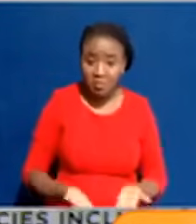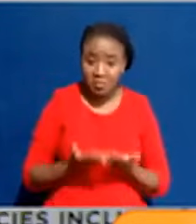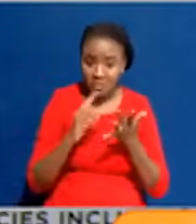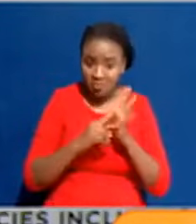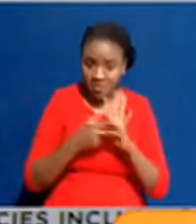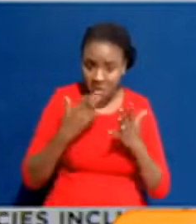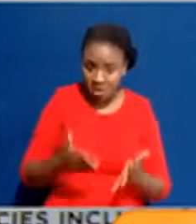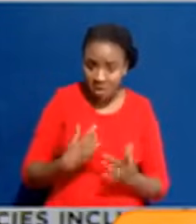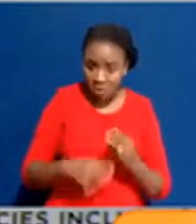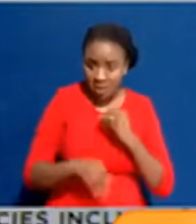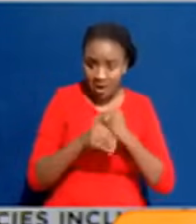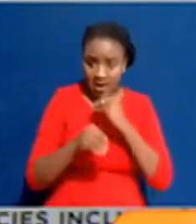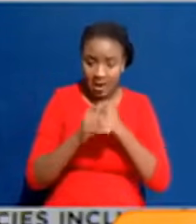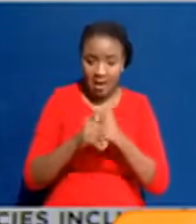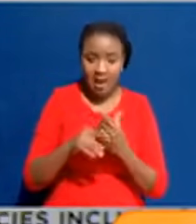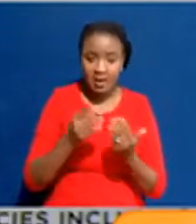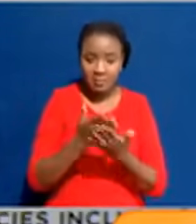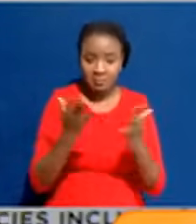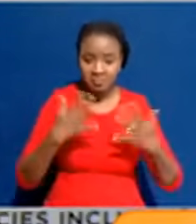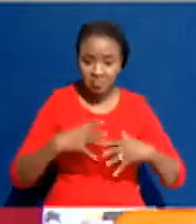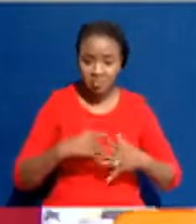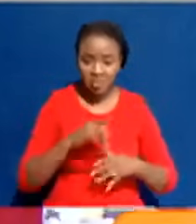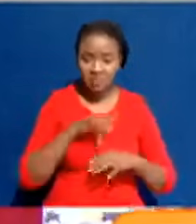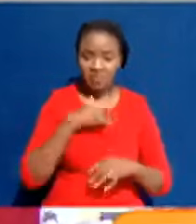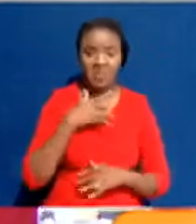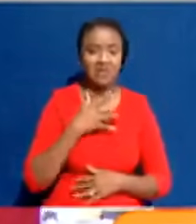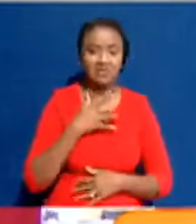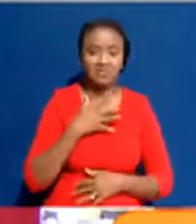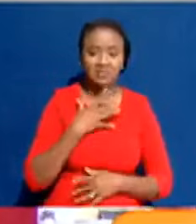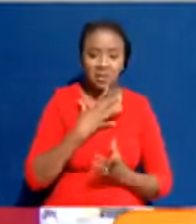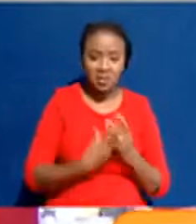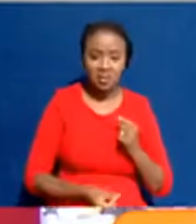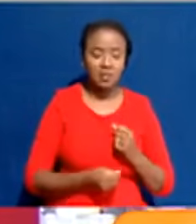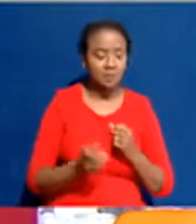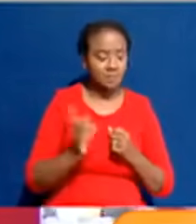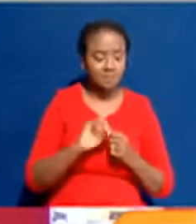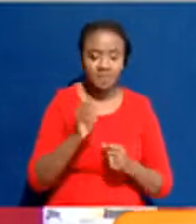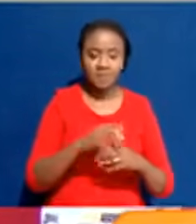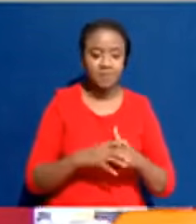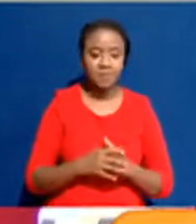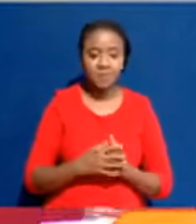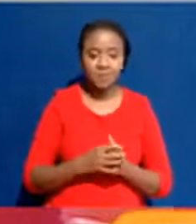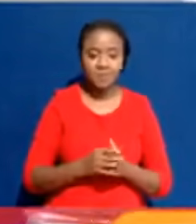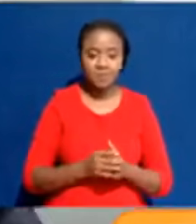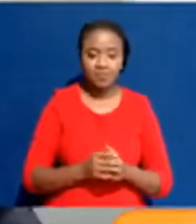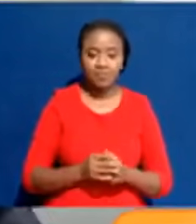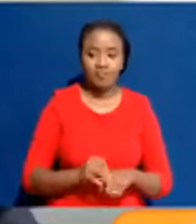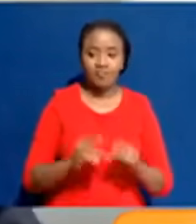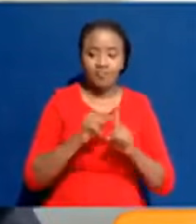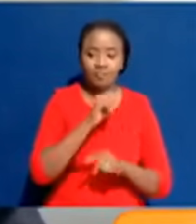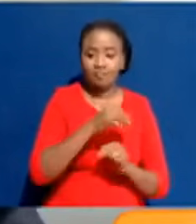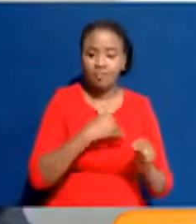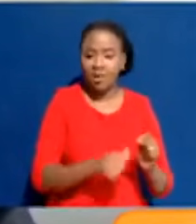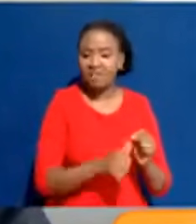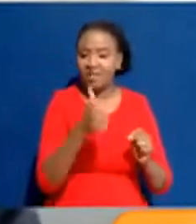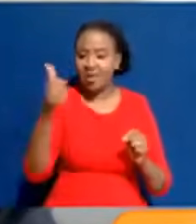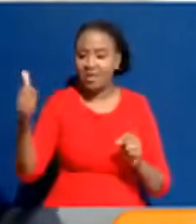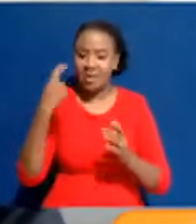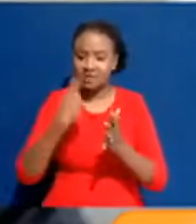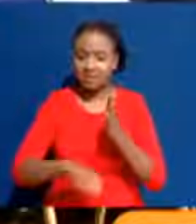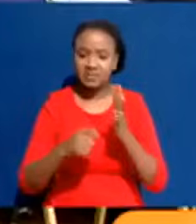to advance such treatment to people when they are coming back home. The committee will also seek to address other tax-related concerns raised